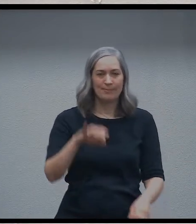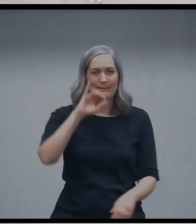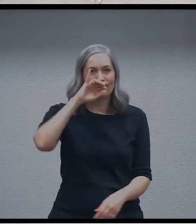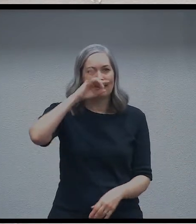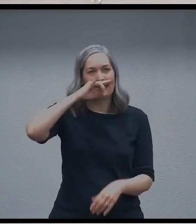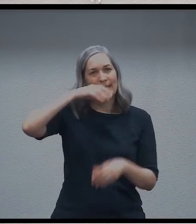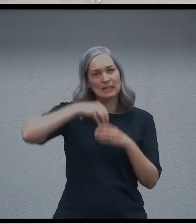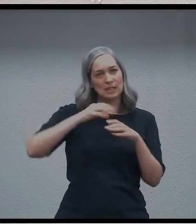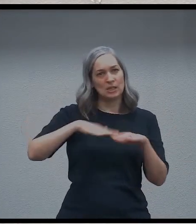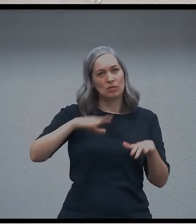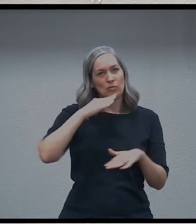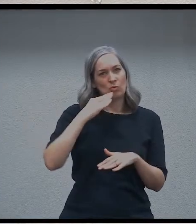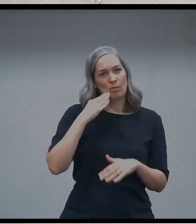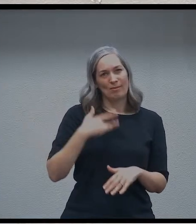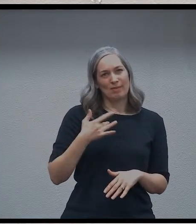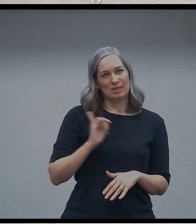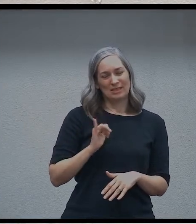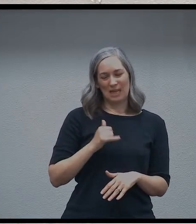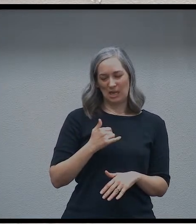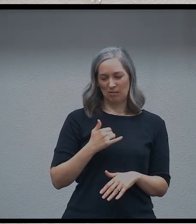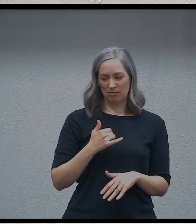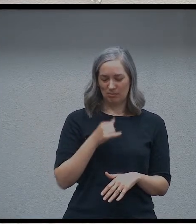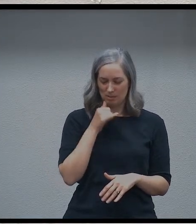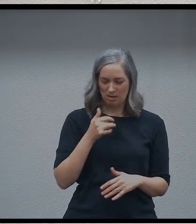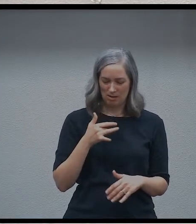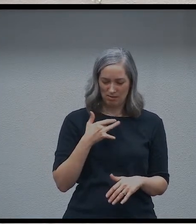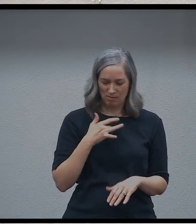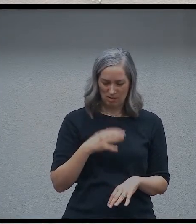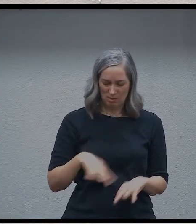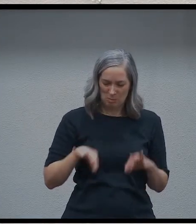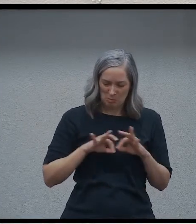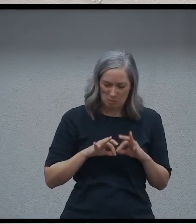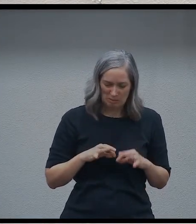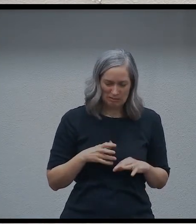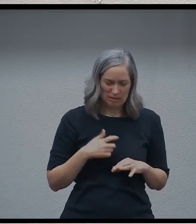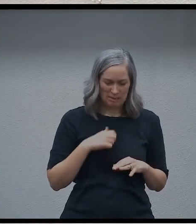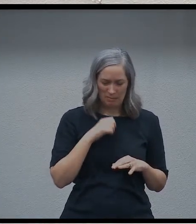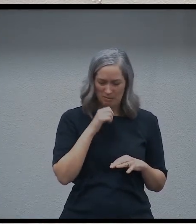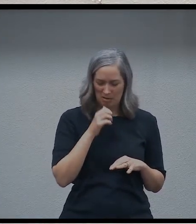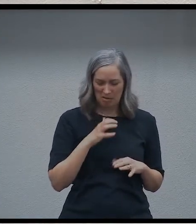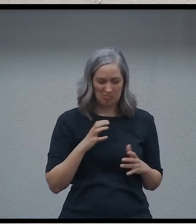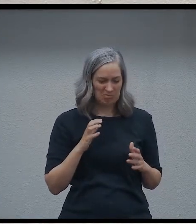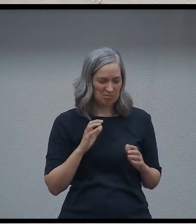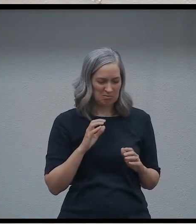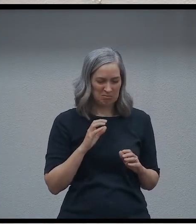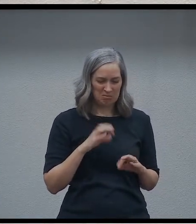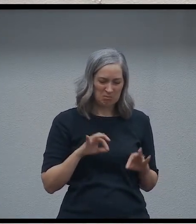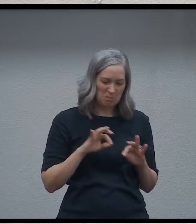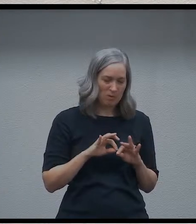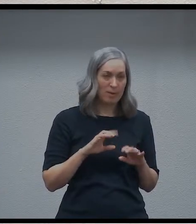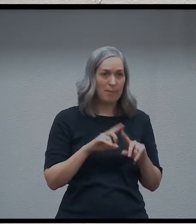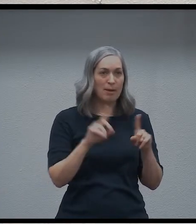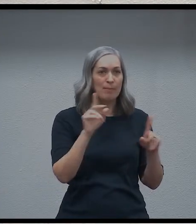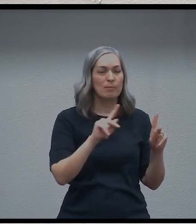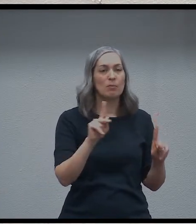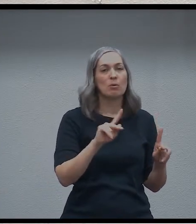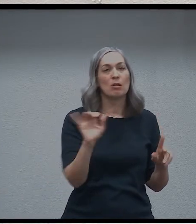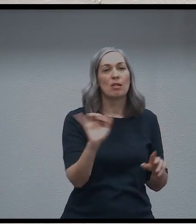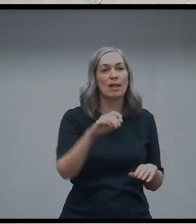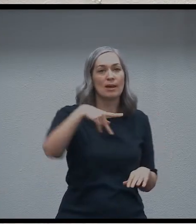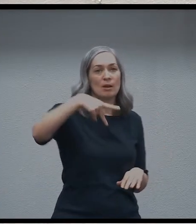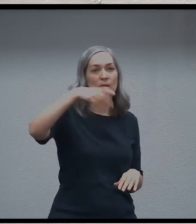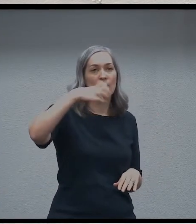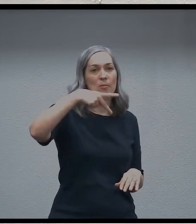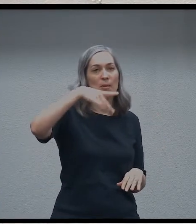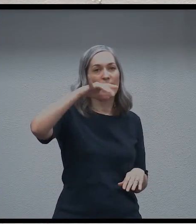have never mattered. And yet, people like Pepe, people like the Pueblo Church of Christ there in